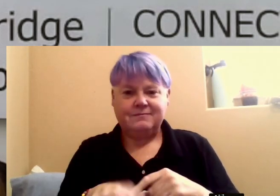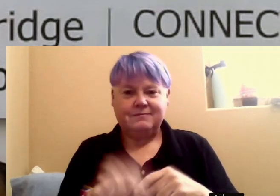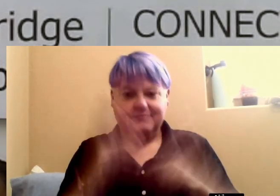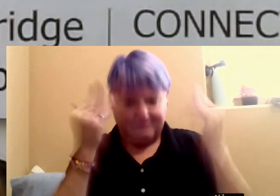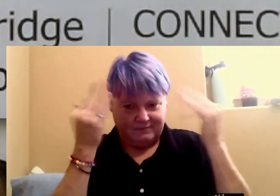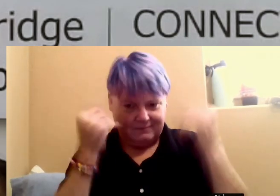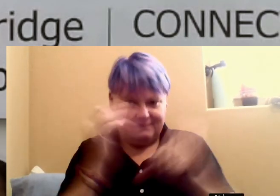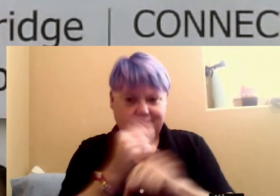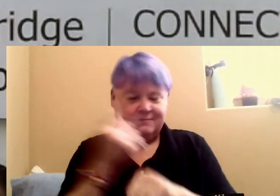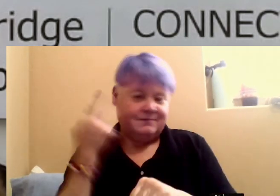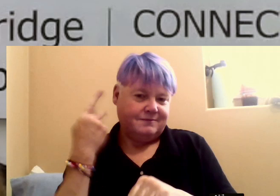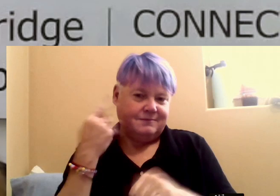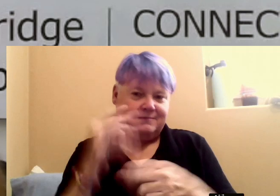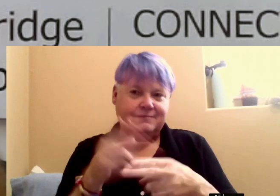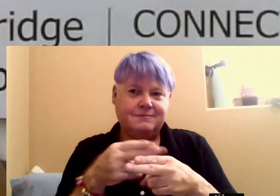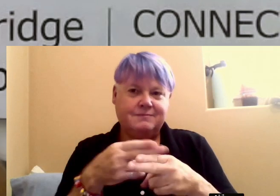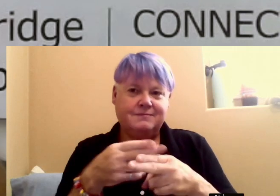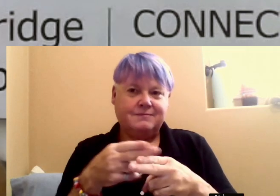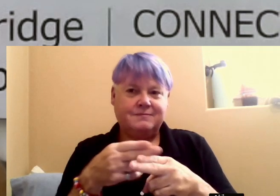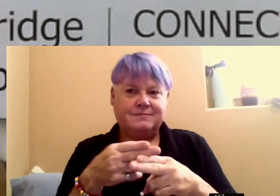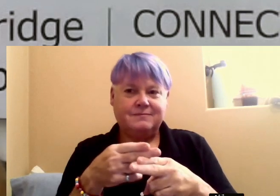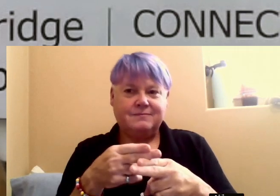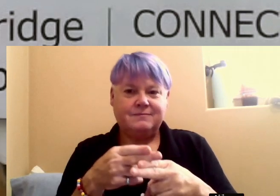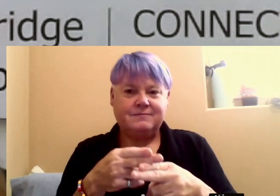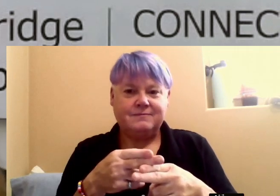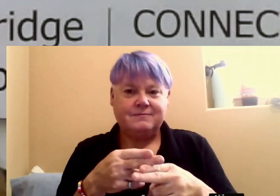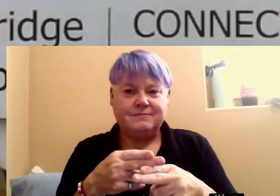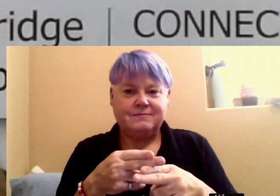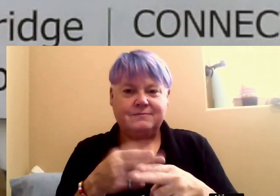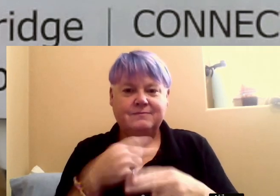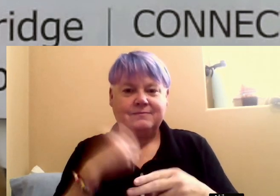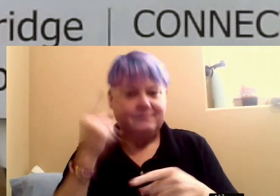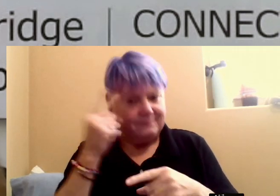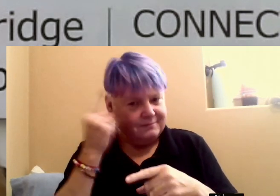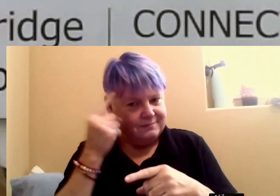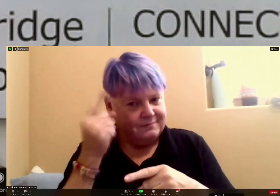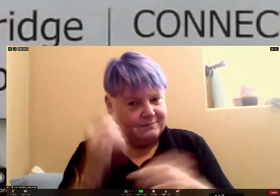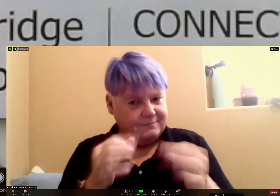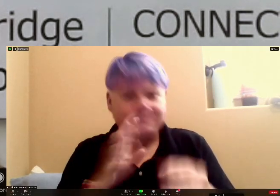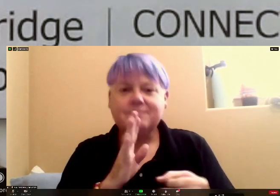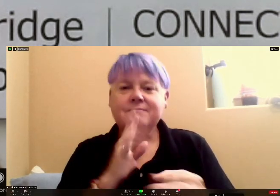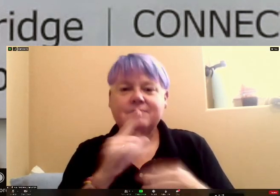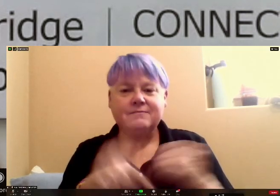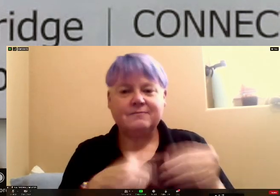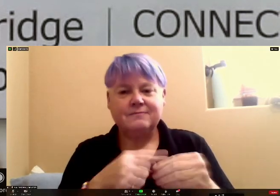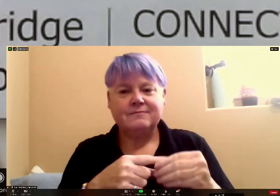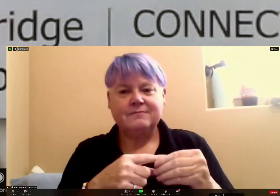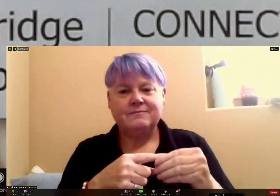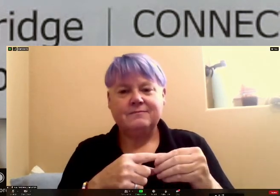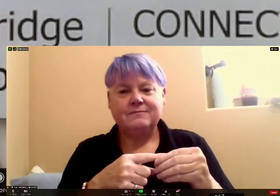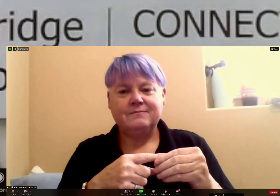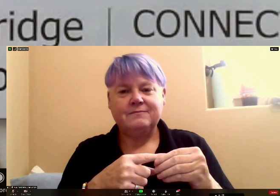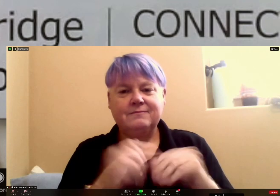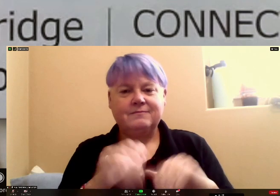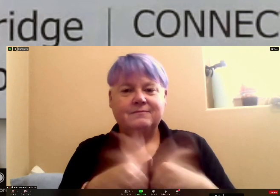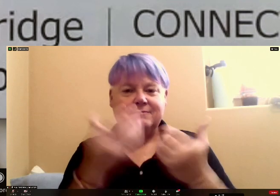back soon. I'm just wondering if you guys could talk about sort of how you